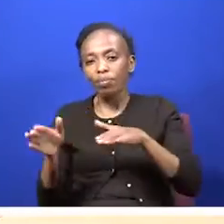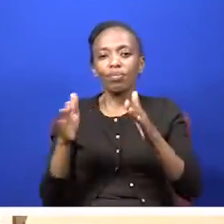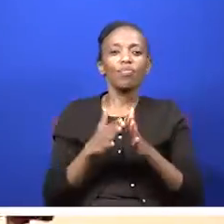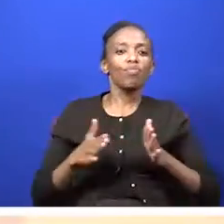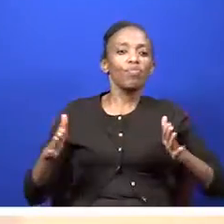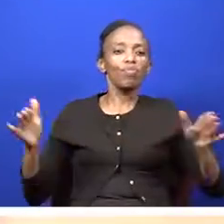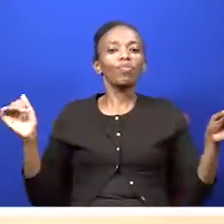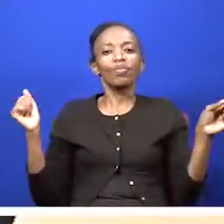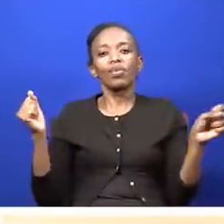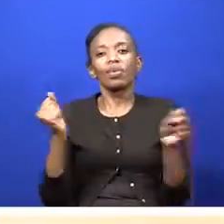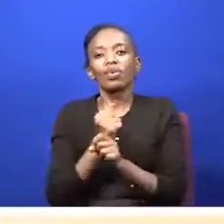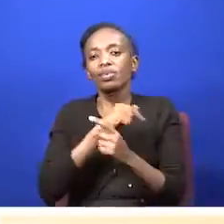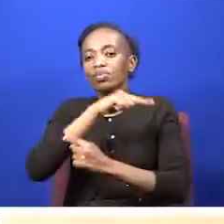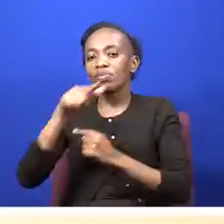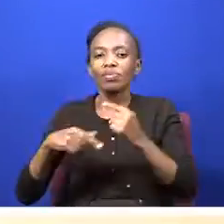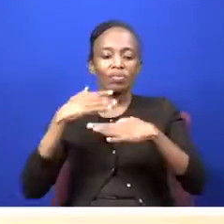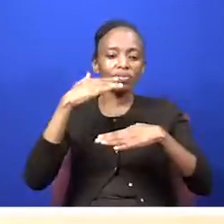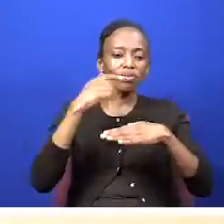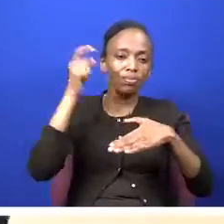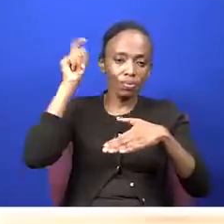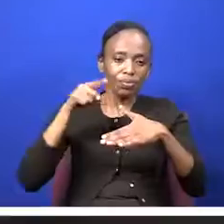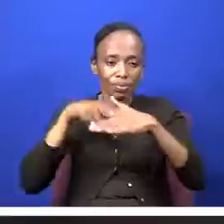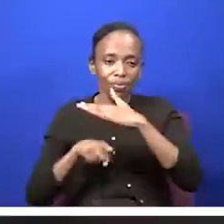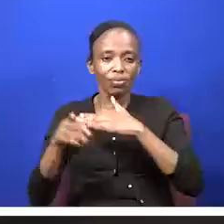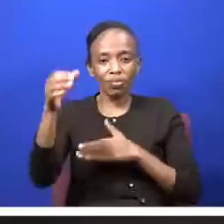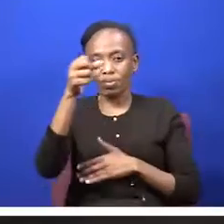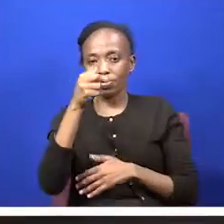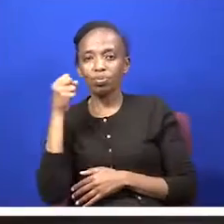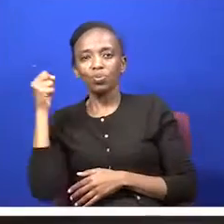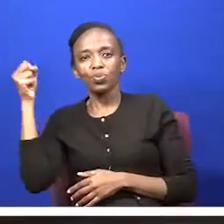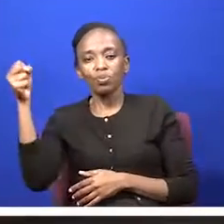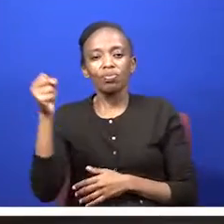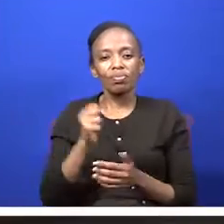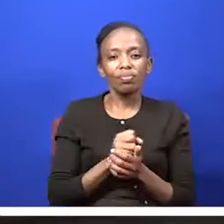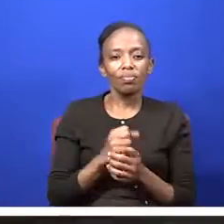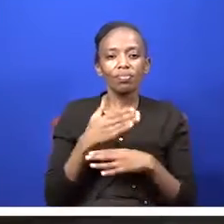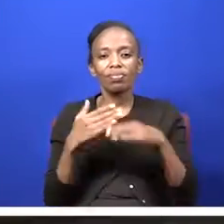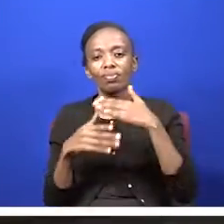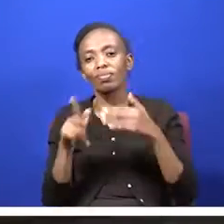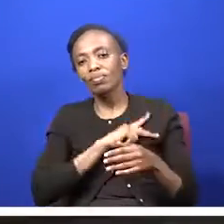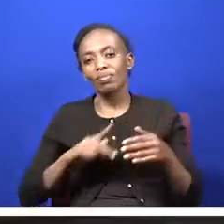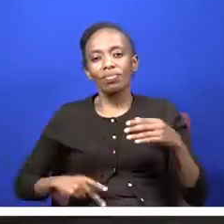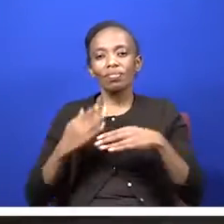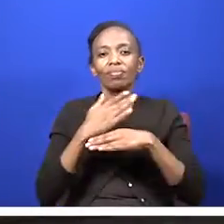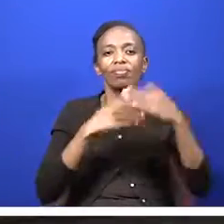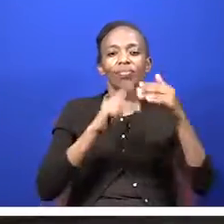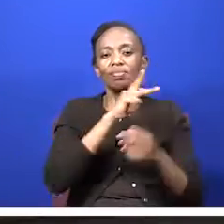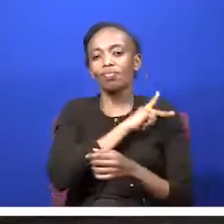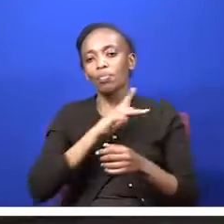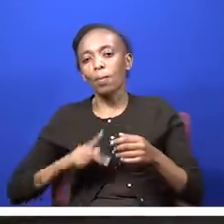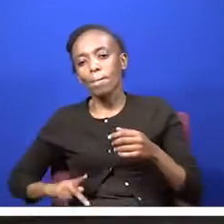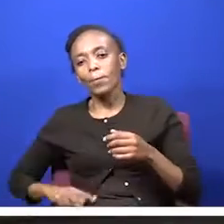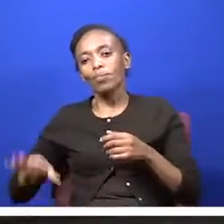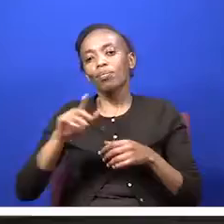get under it. So wide, you can't get around it. You gotta go through the door. Building up the kingdom, building